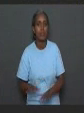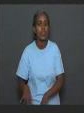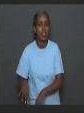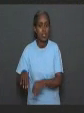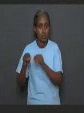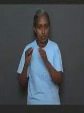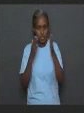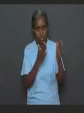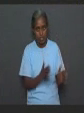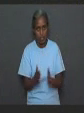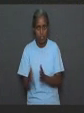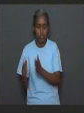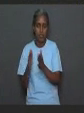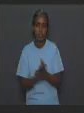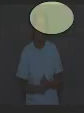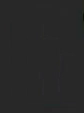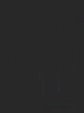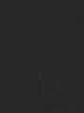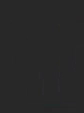Students, let's get ready.